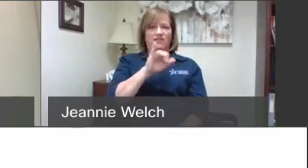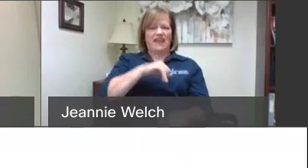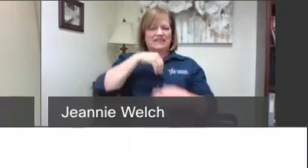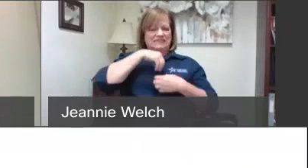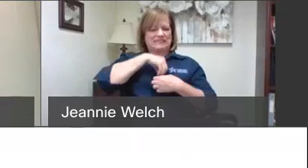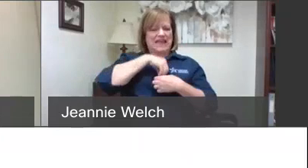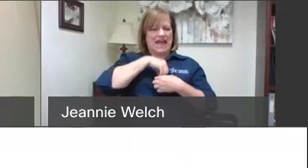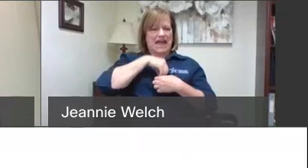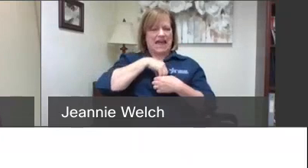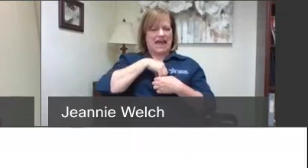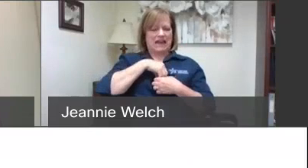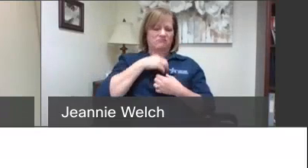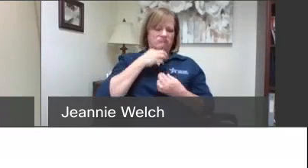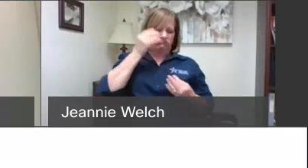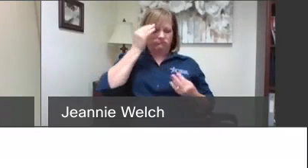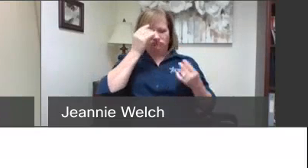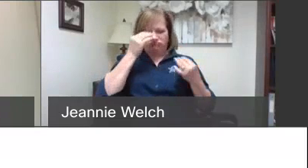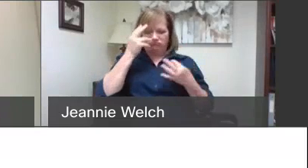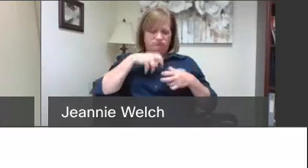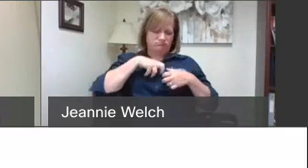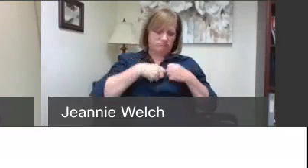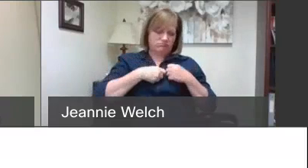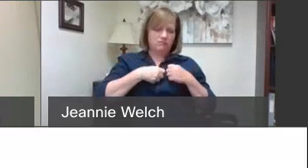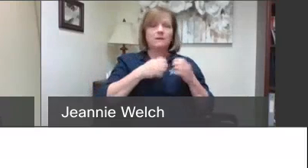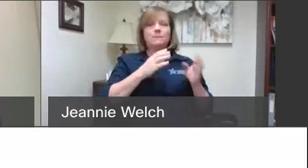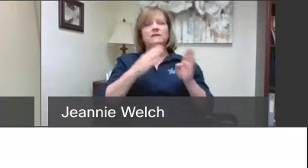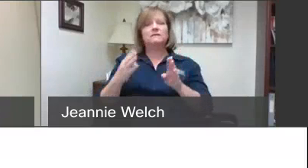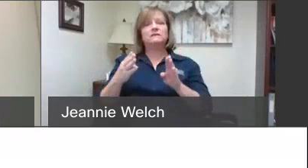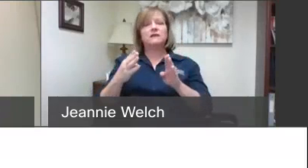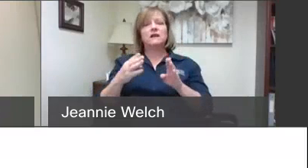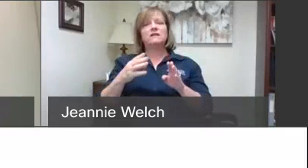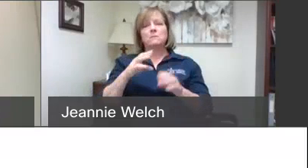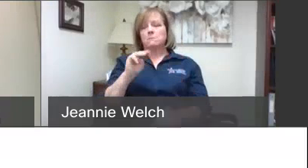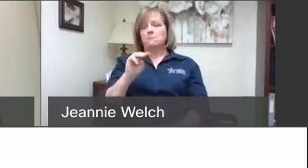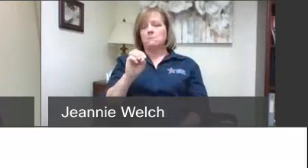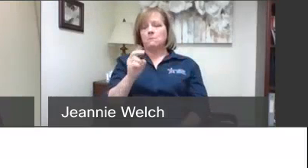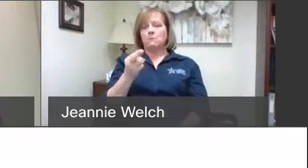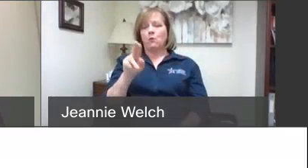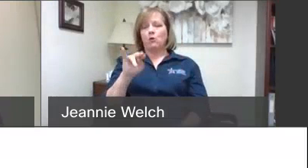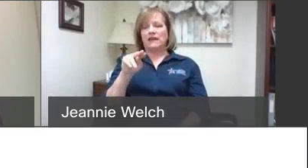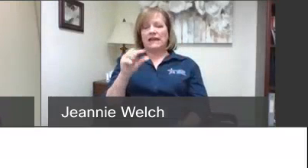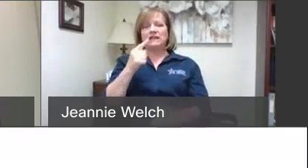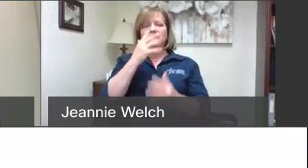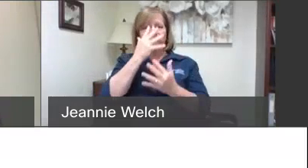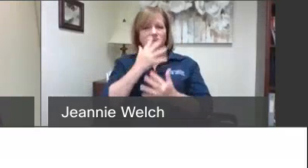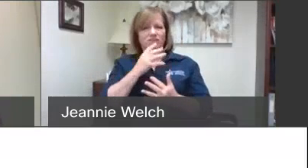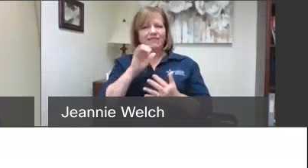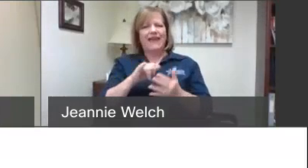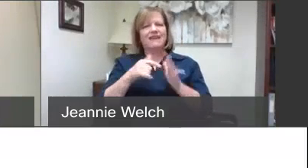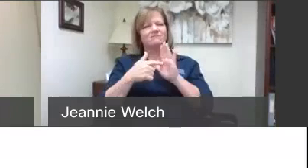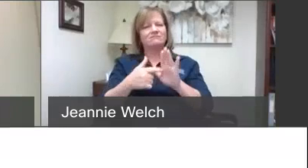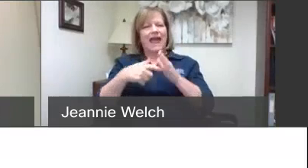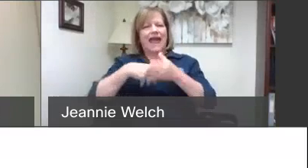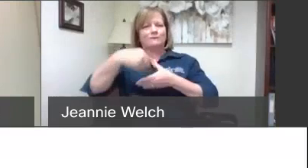mourning, is of loss. Mourning is how we express grief on the outside. So that's our crying, our